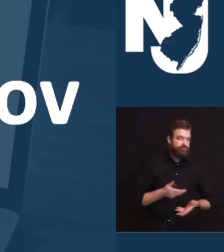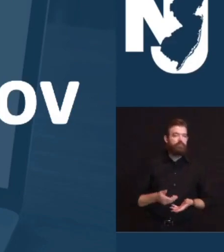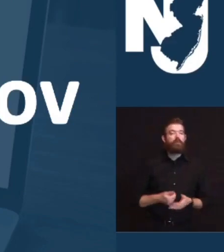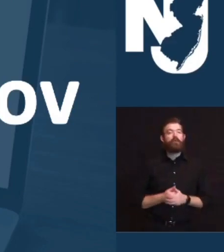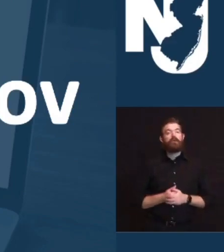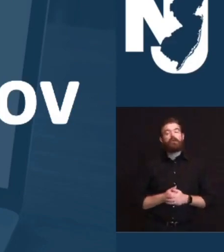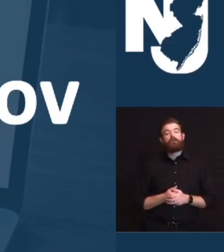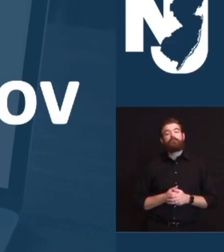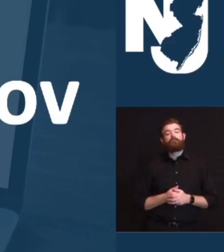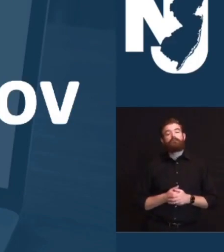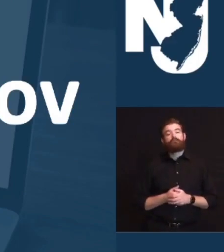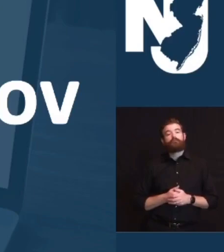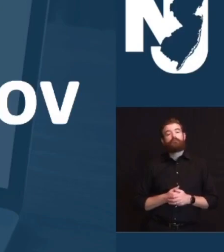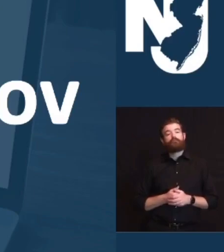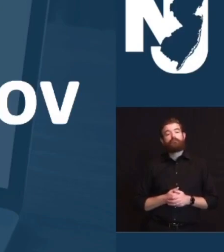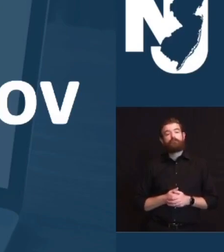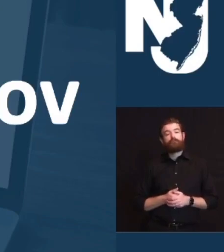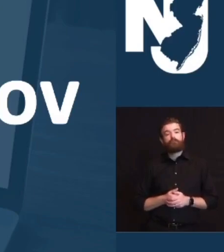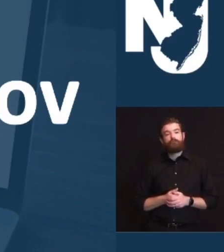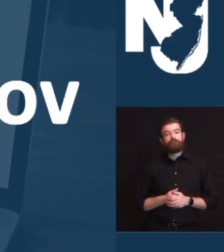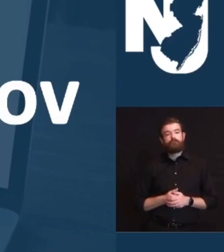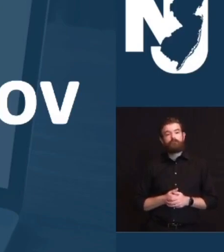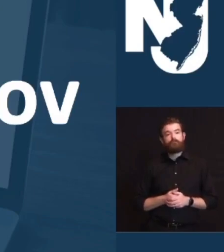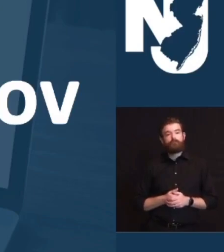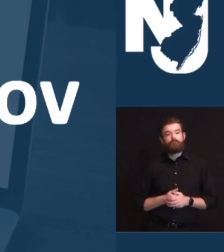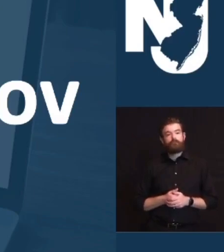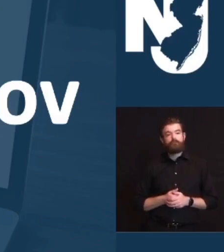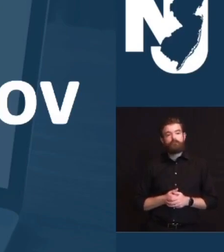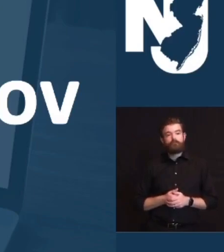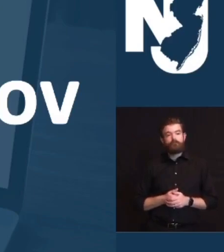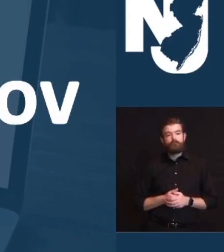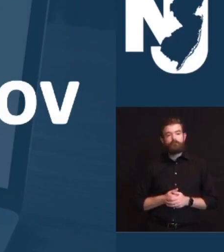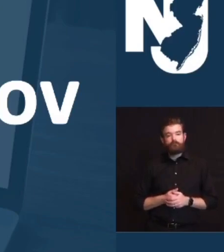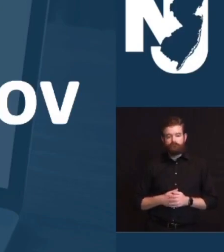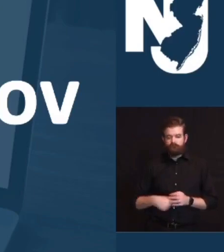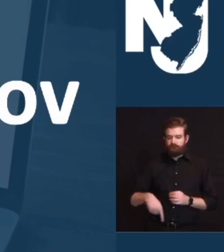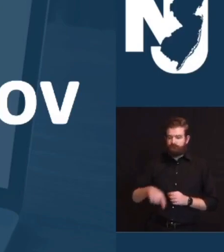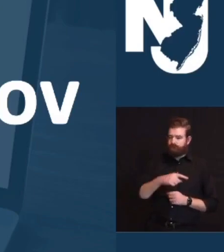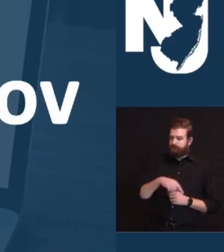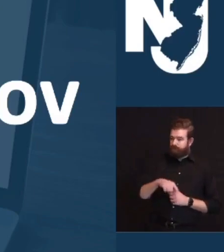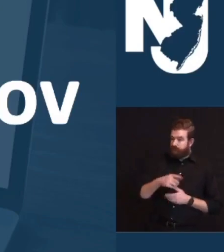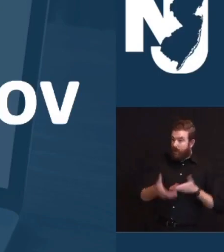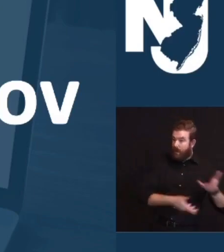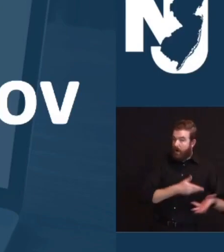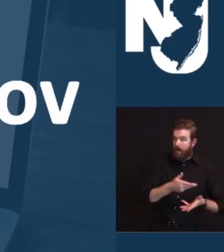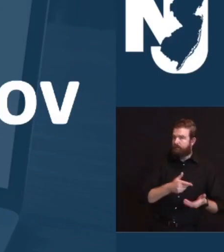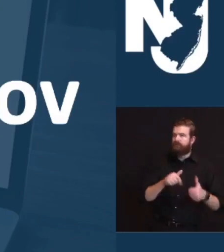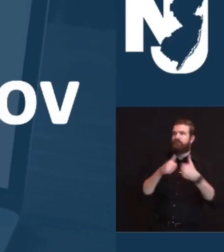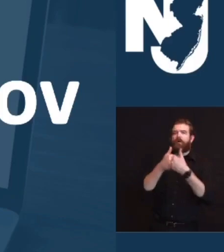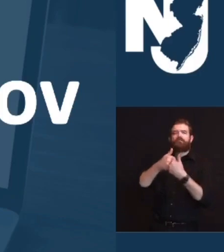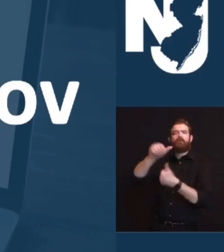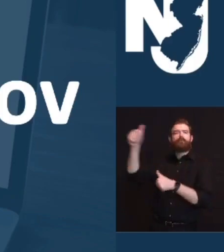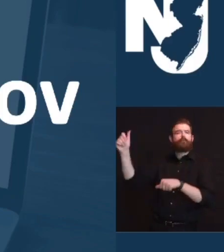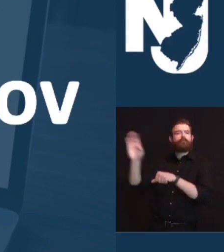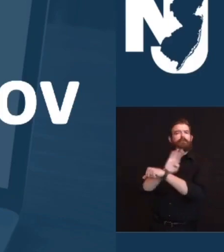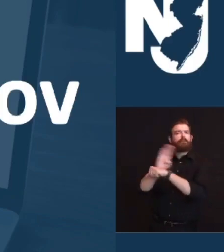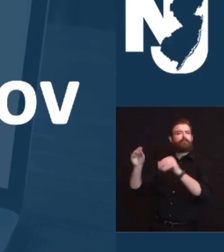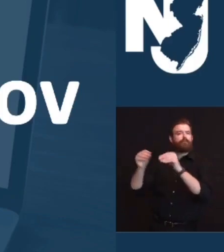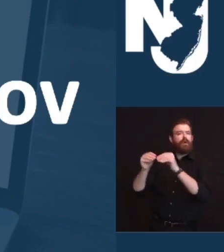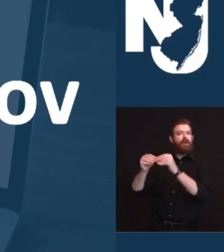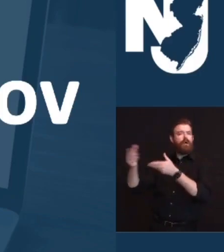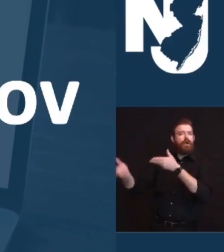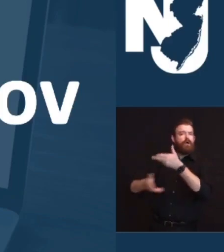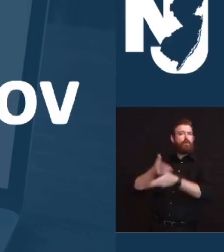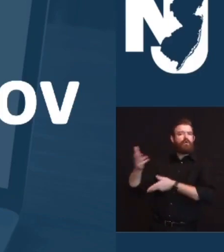an additional 40,000 hires by the end of the decade from diverse and underserved communities, and an additional